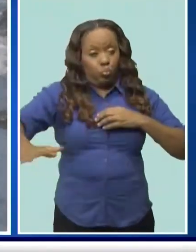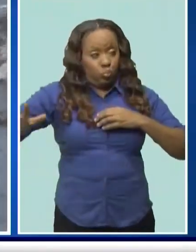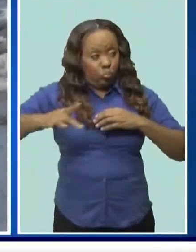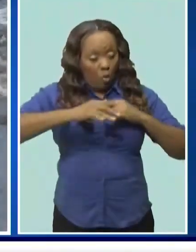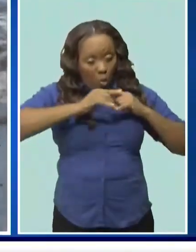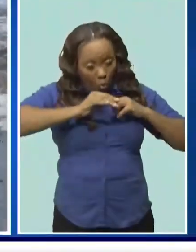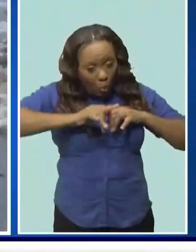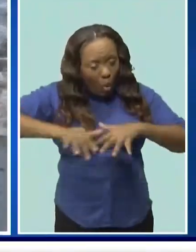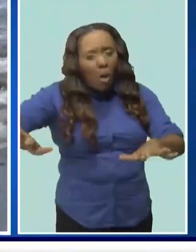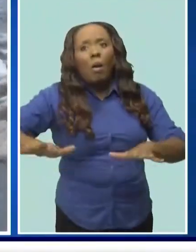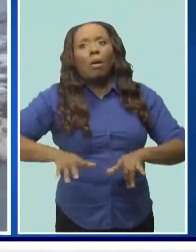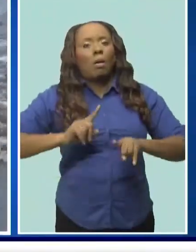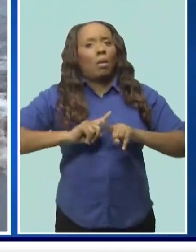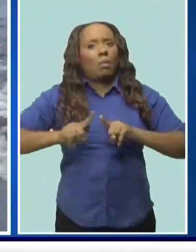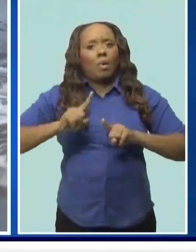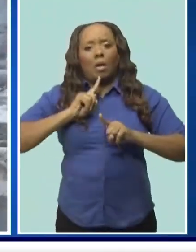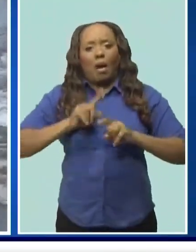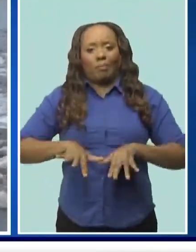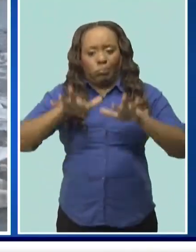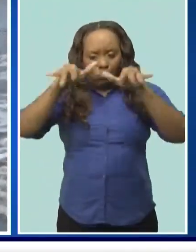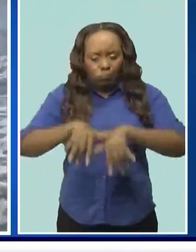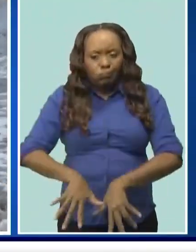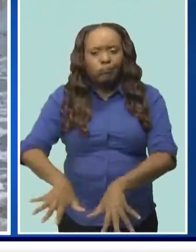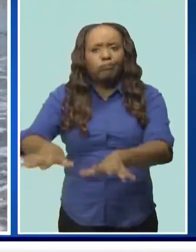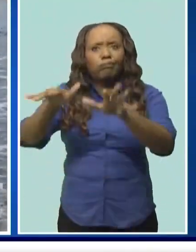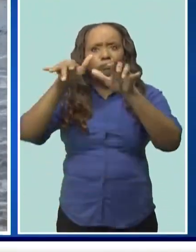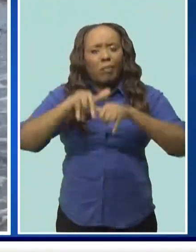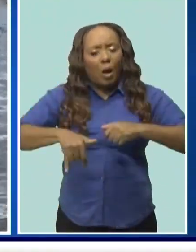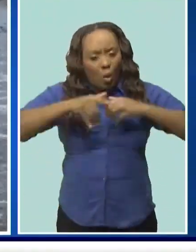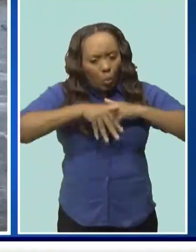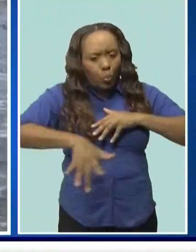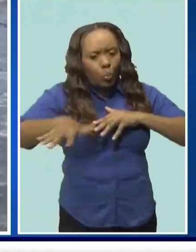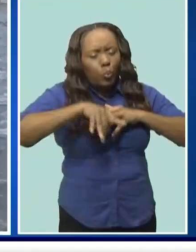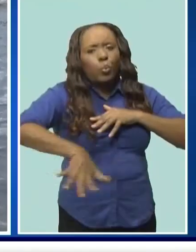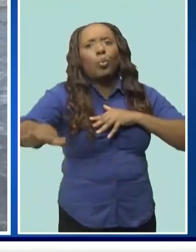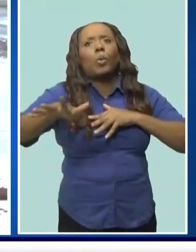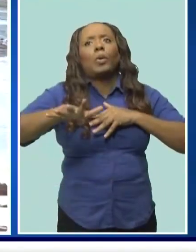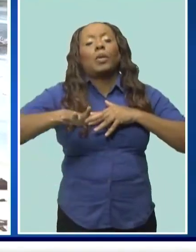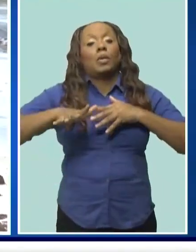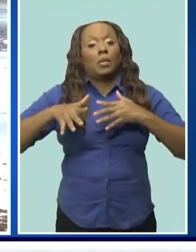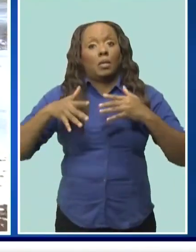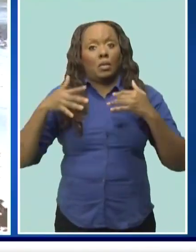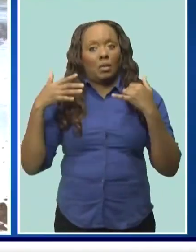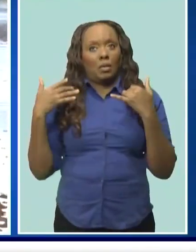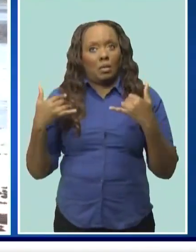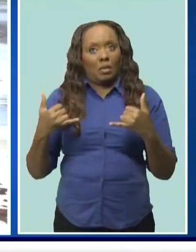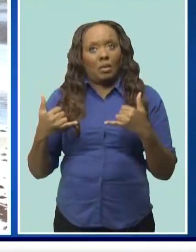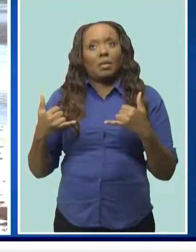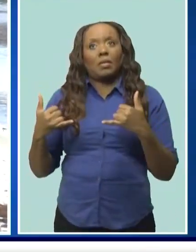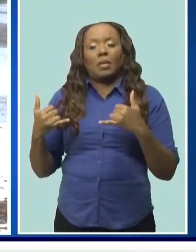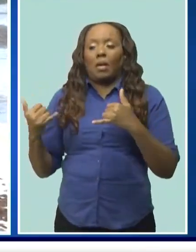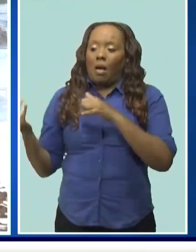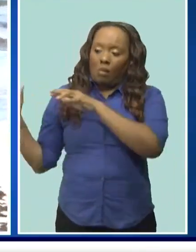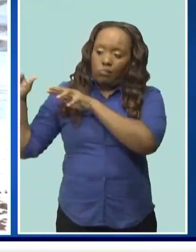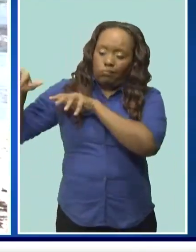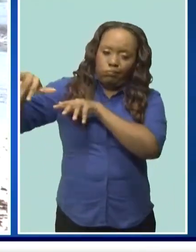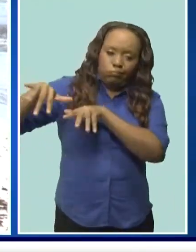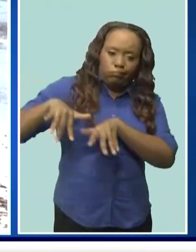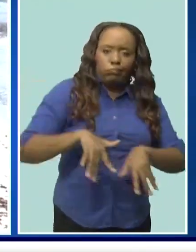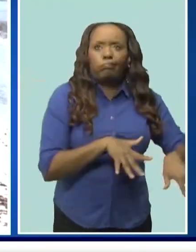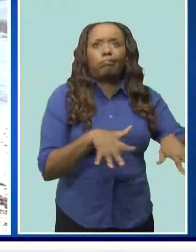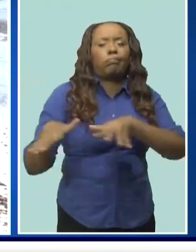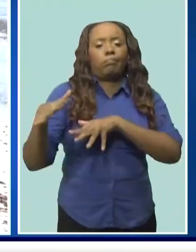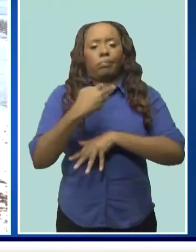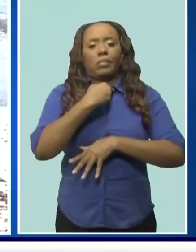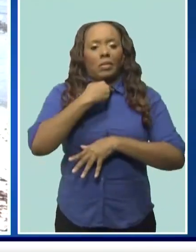sea was big, so it carried a lot. So no, that come from around Sanders, no, and then it trapped from right here, no, it ain't going back